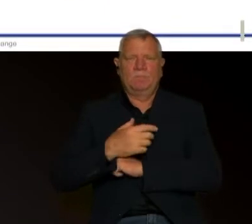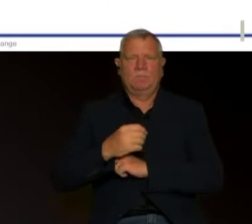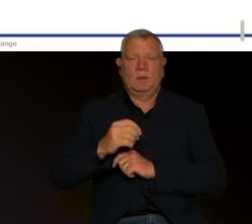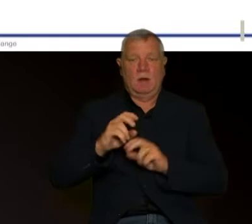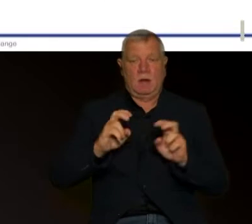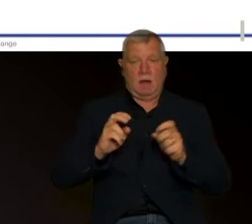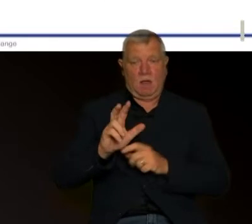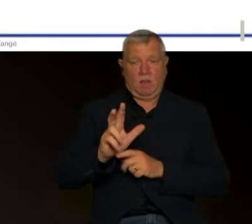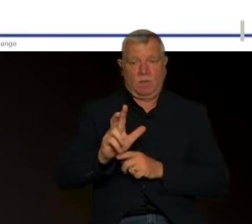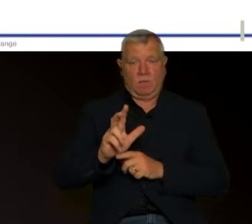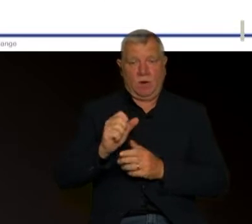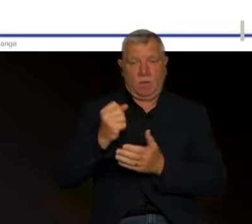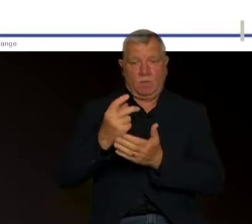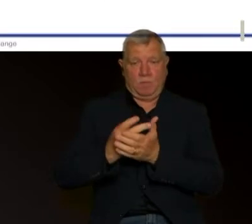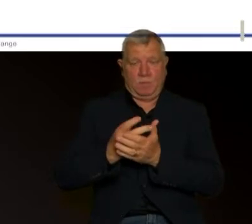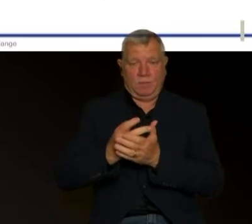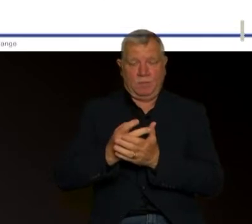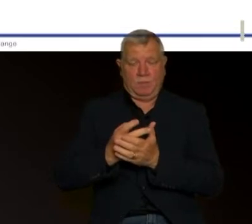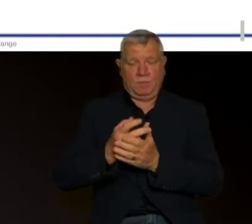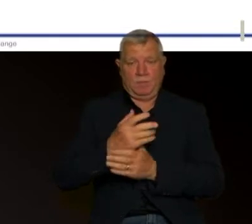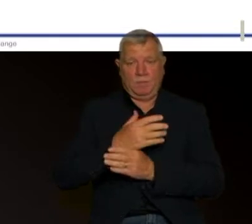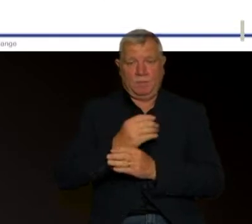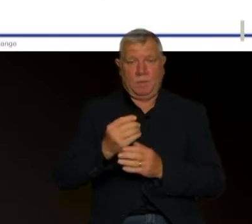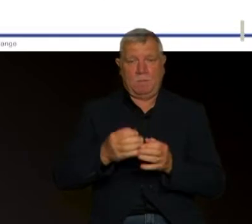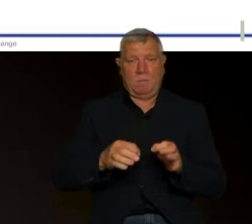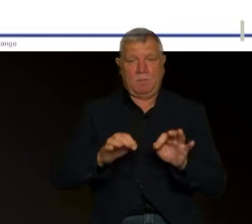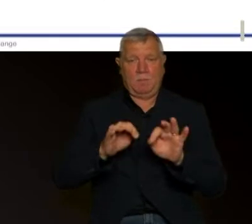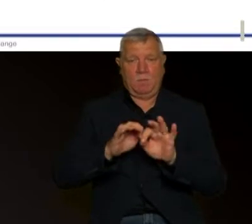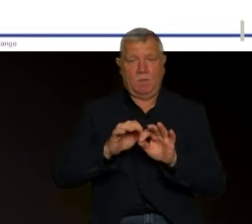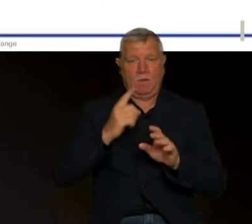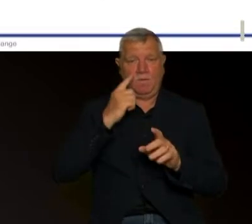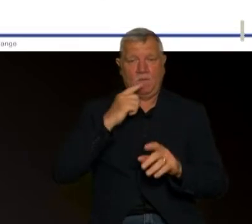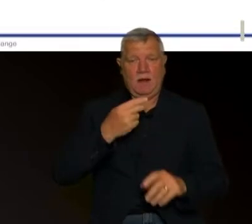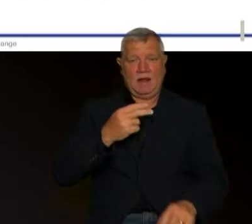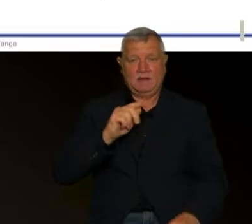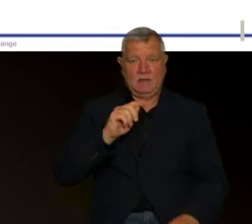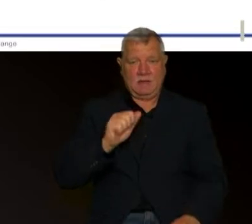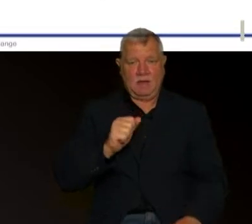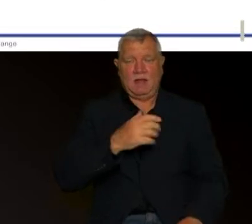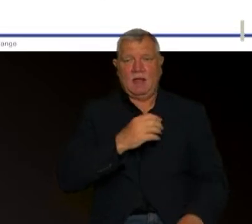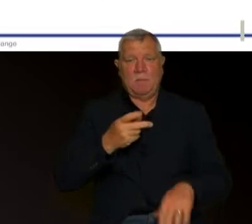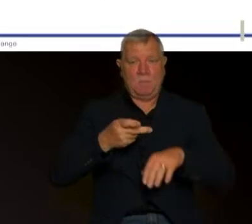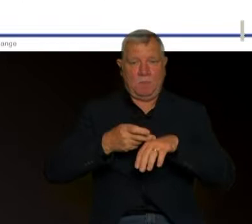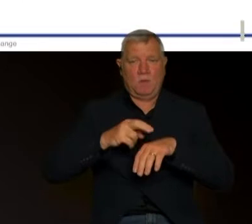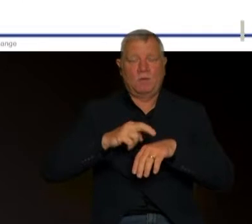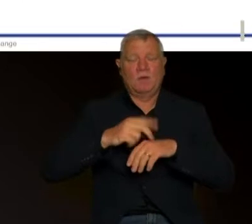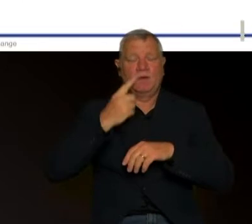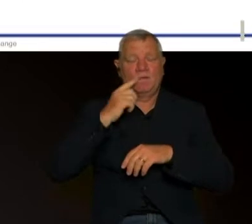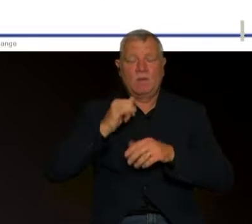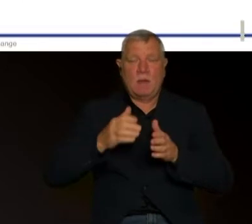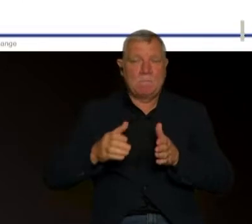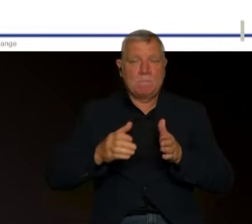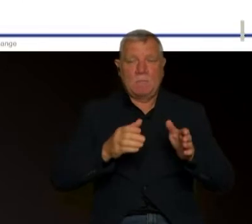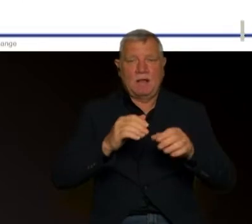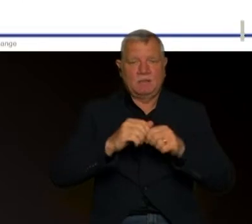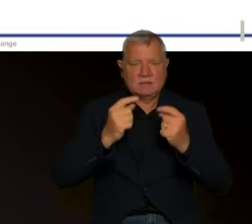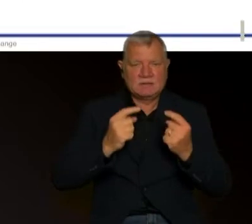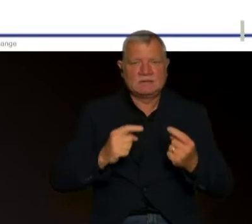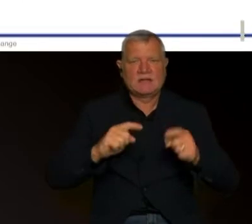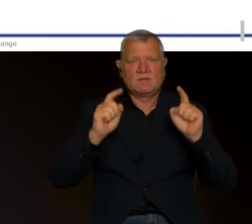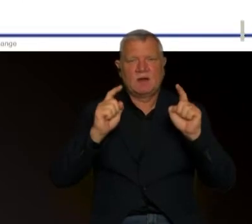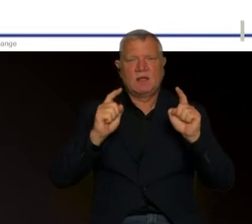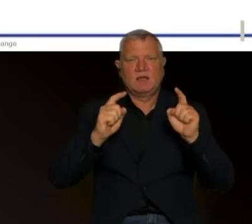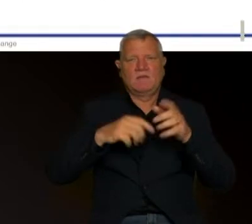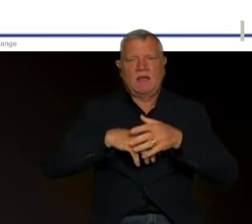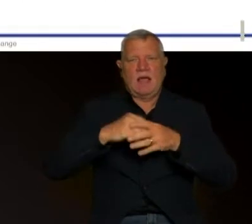III Court's confirmation of the plan of adjustment marks an important milestone for HTA and Puerto Rico on its path to successfully